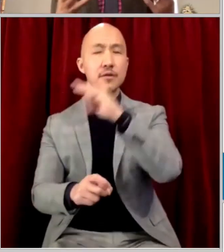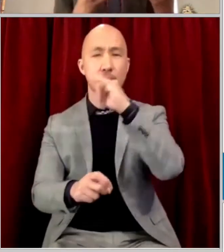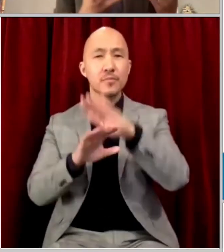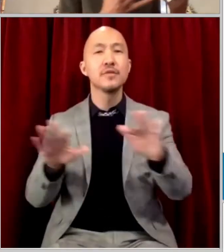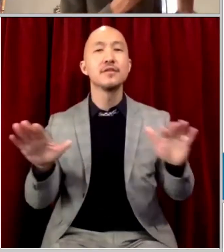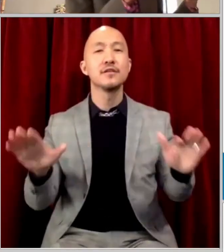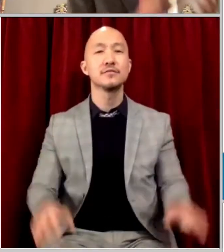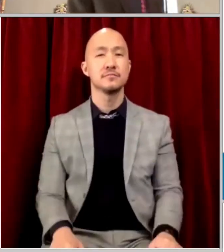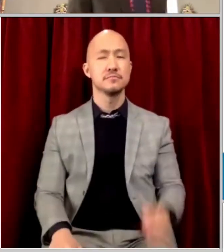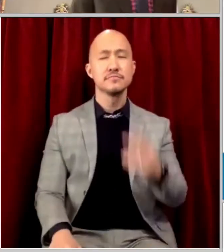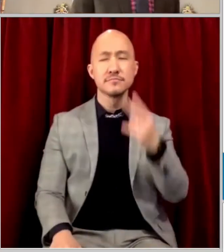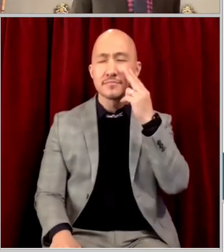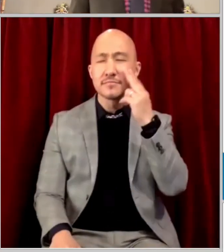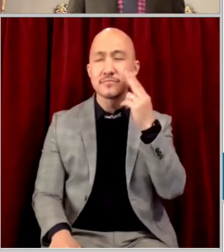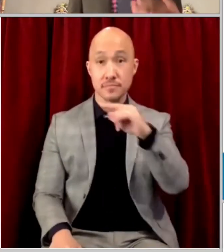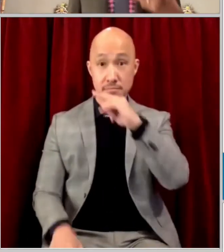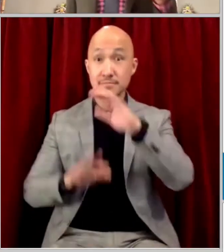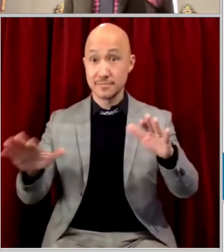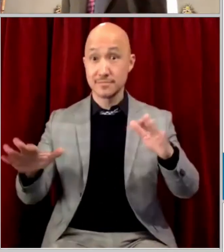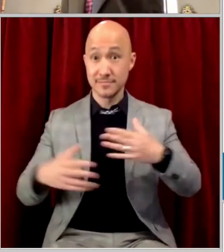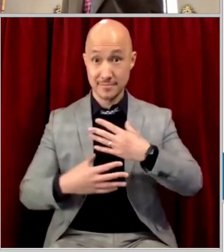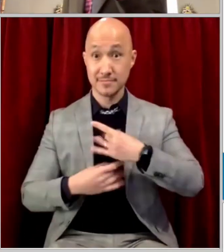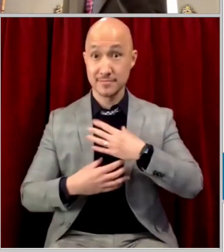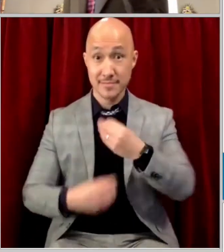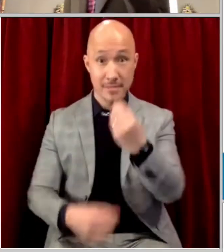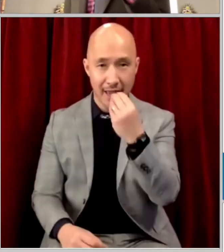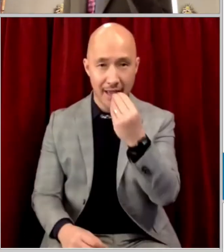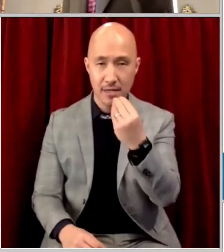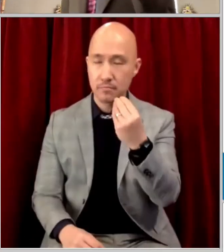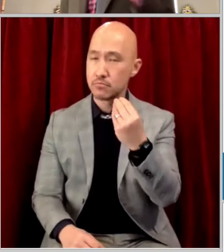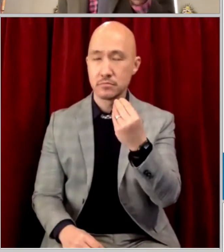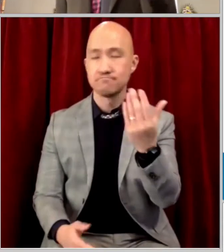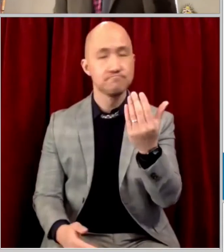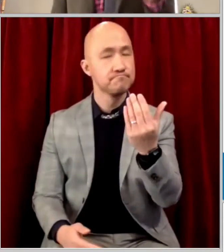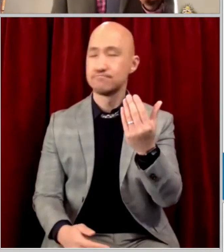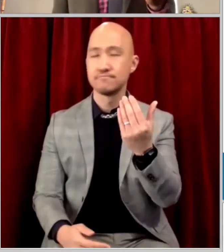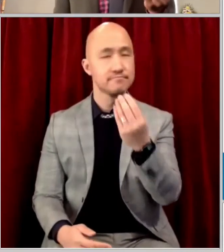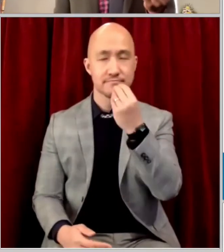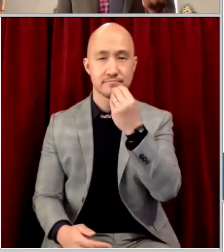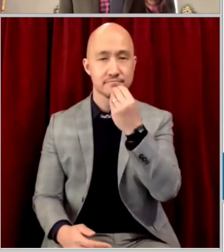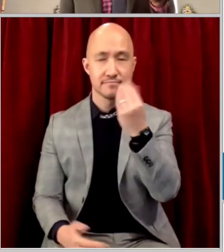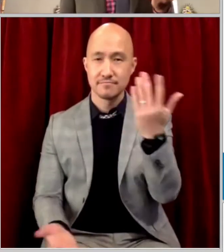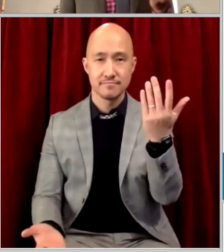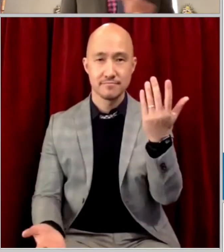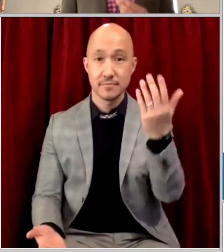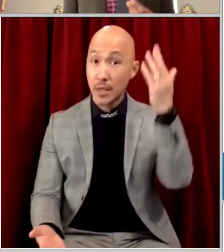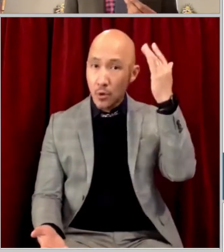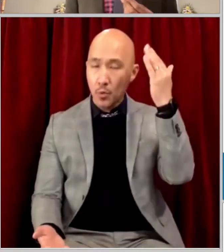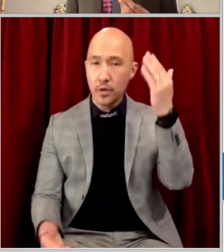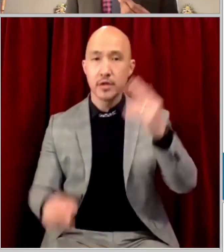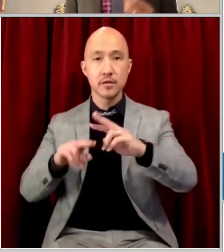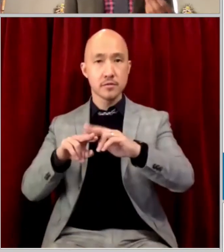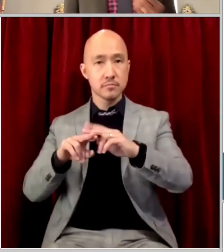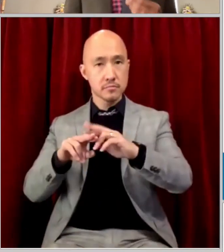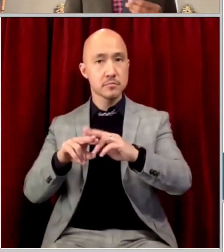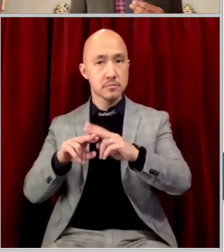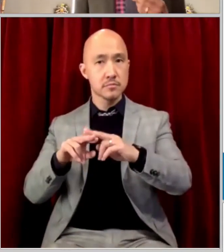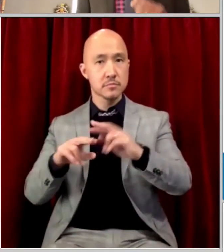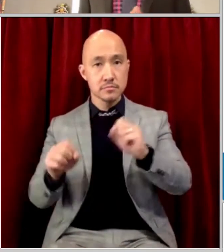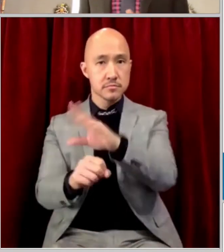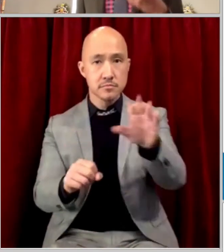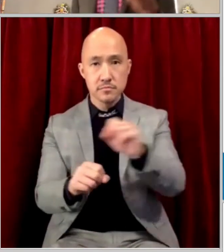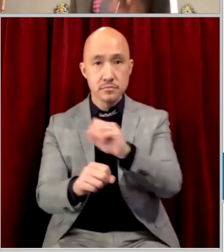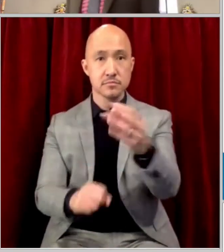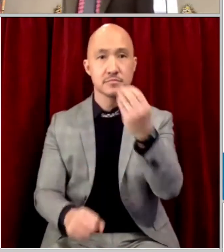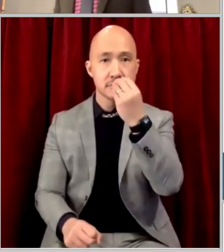No one really wants to eat unsalted fries because salt brings flavor. It's a seasoning. Now, what does that mean